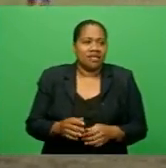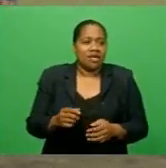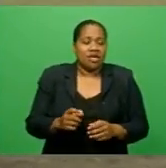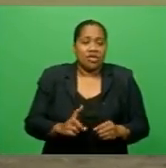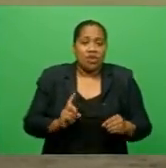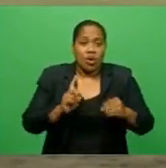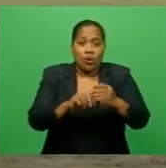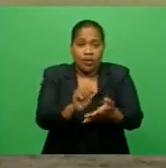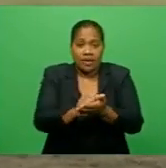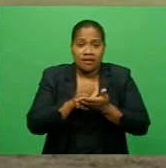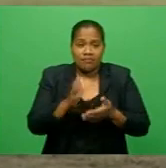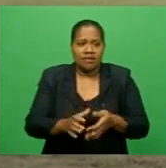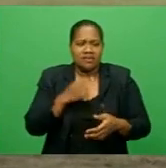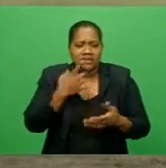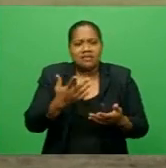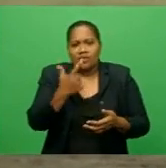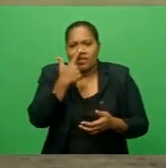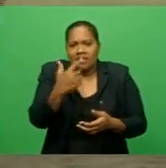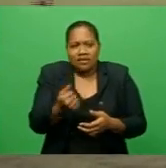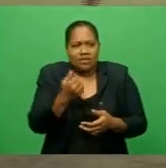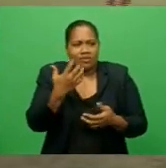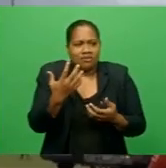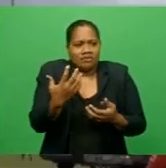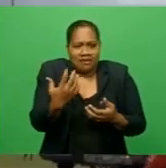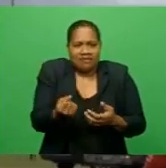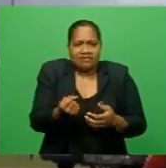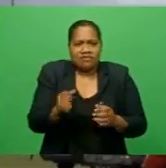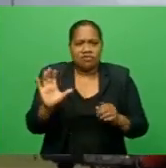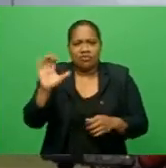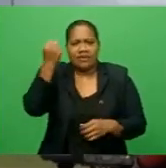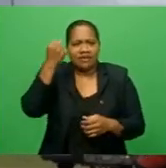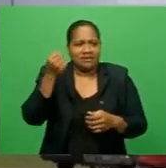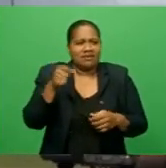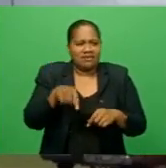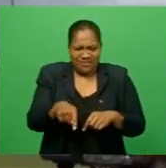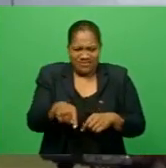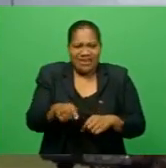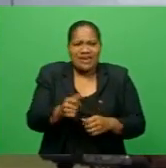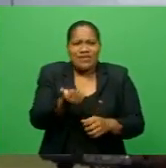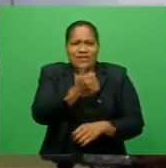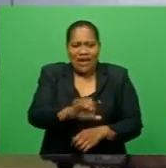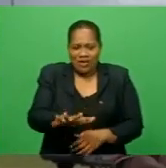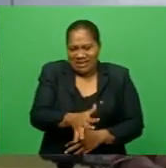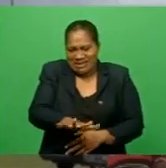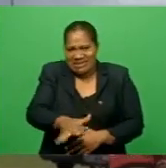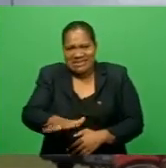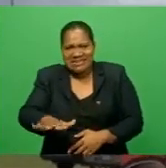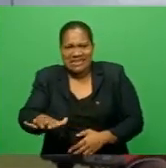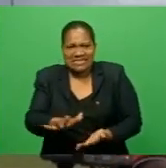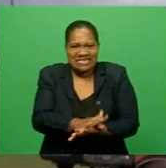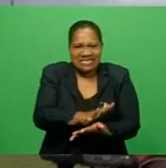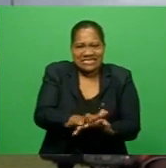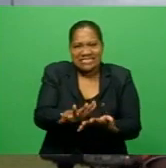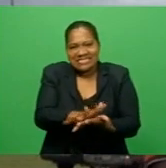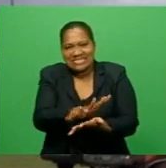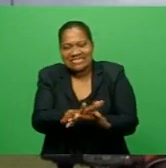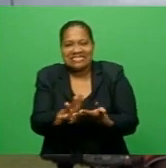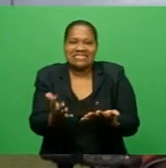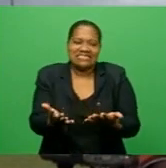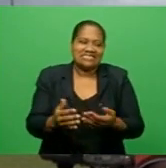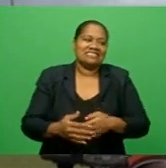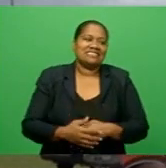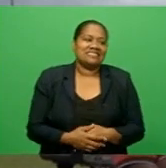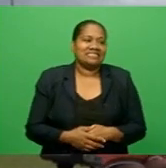fortunate to get the win under the unfavorable ground conditions. Still the same from yesterday and today. Ground is really